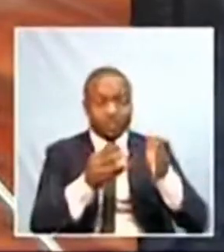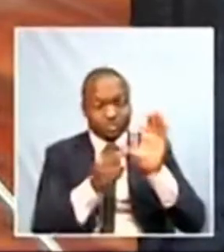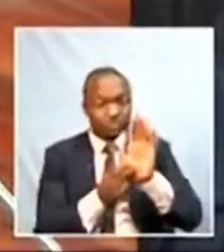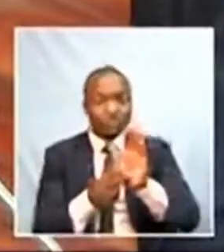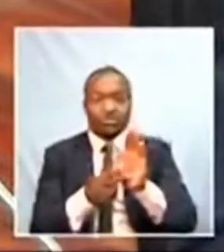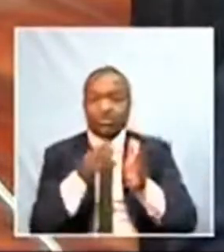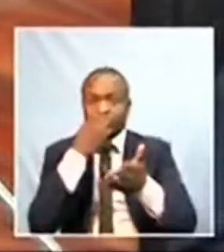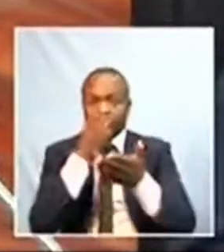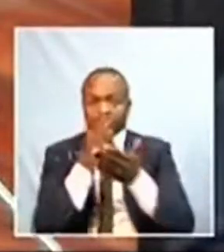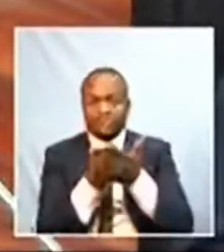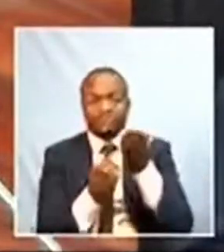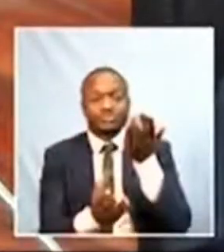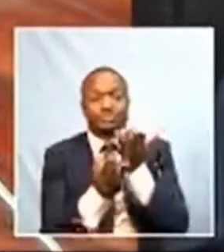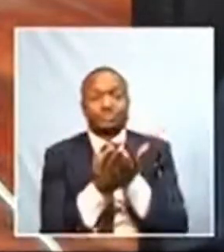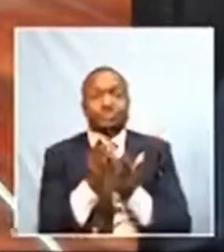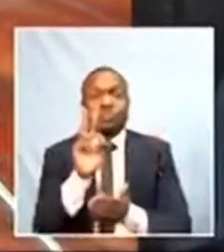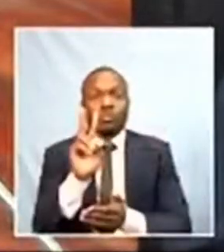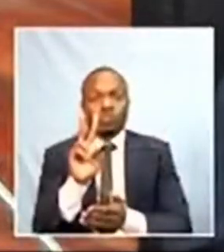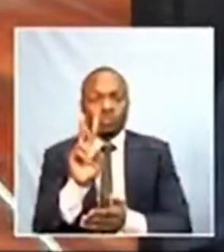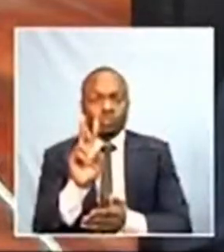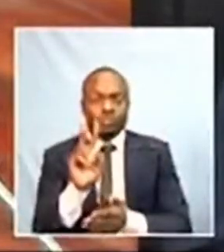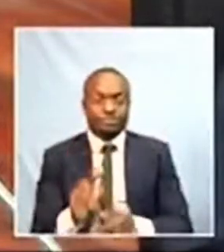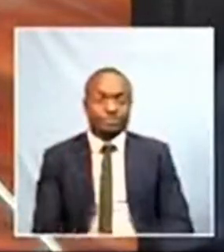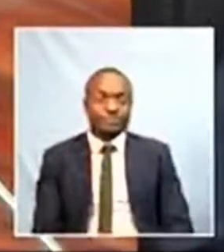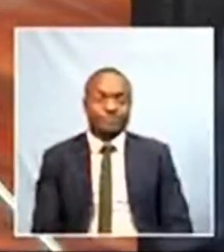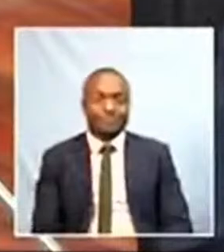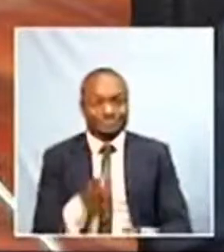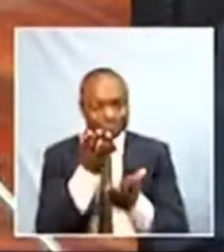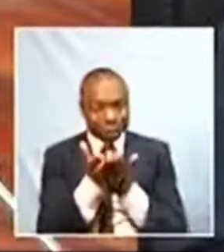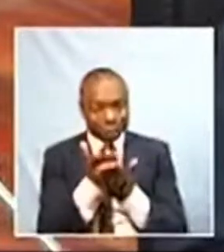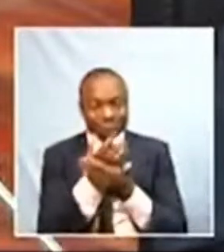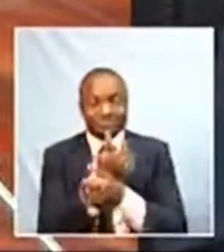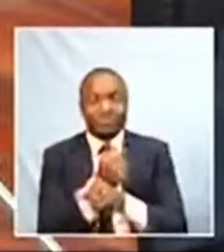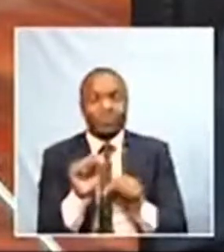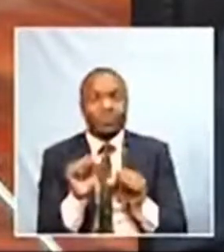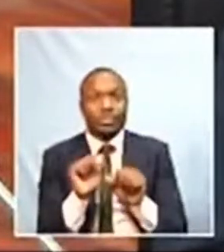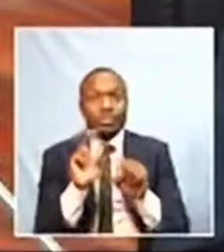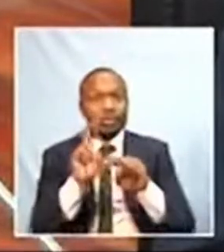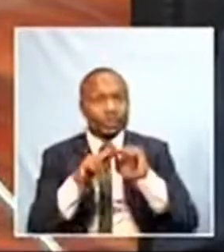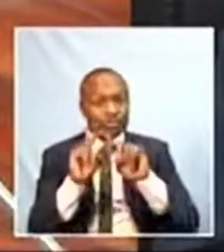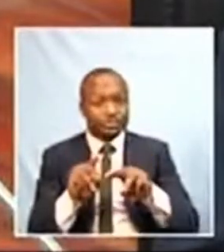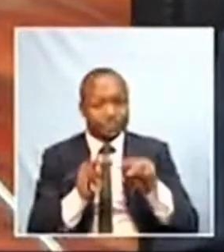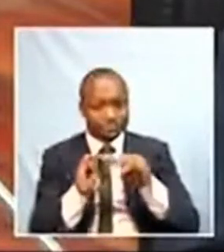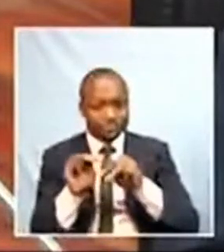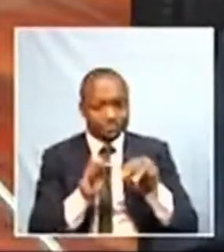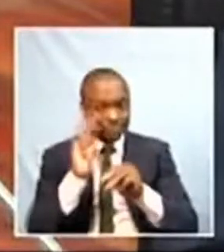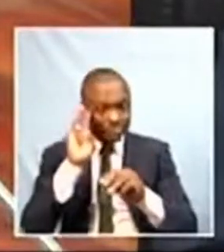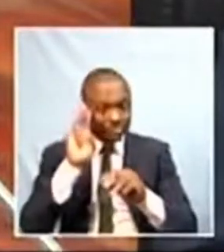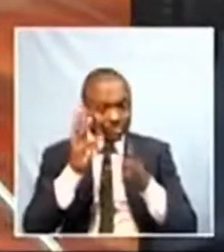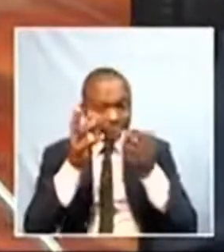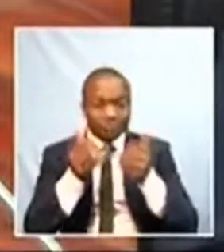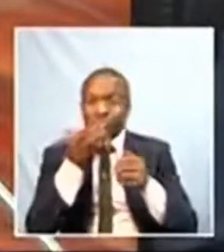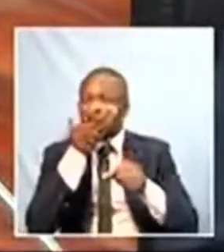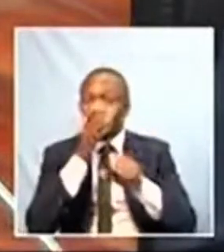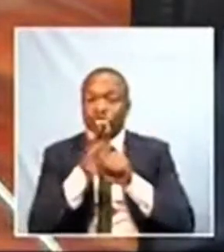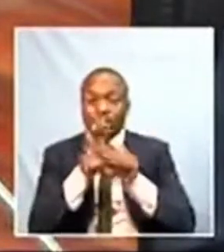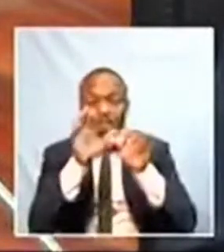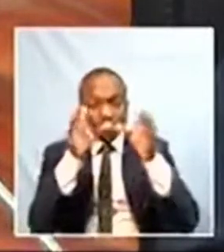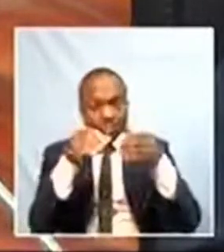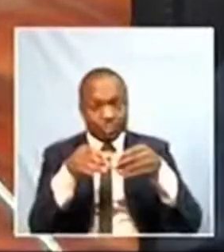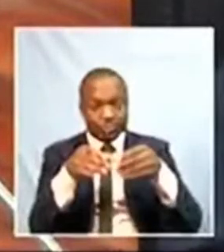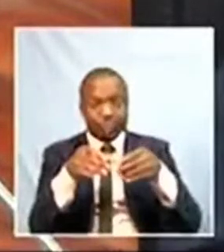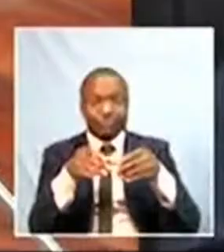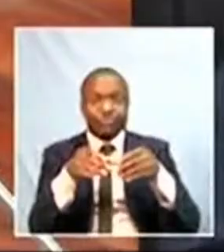on the Appendix 2 attached for reference. Remedial measures. Chair, management wishes to assure the committee